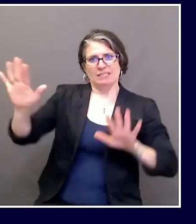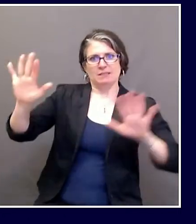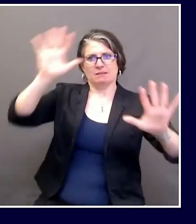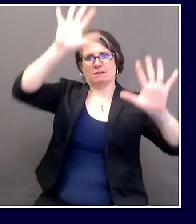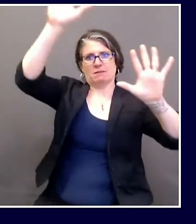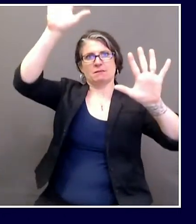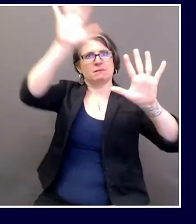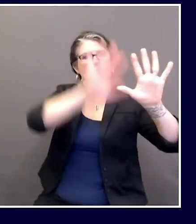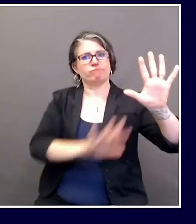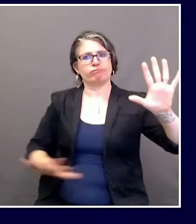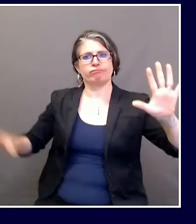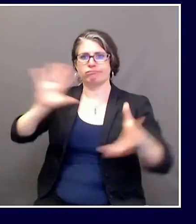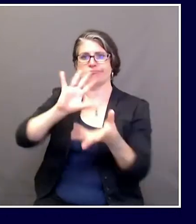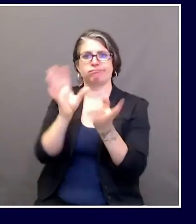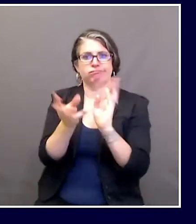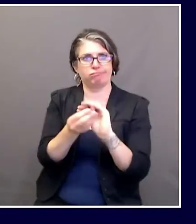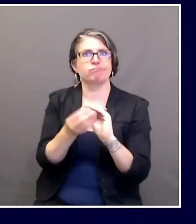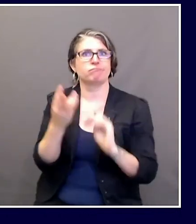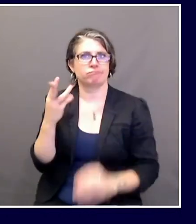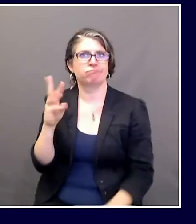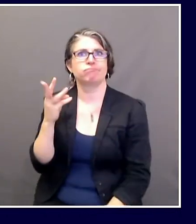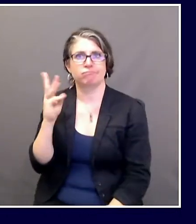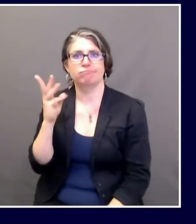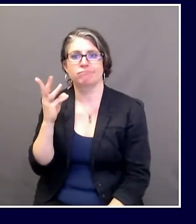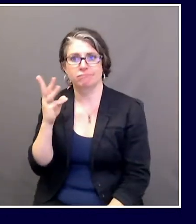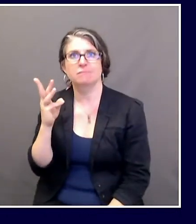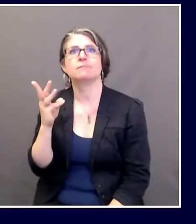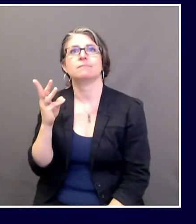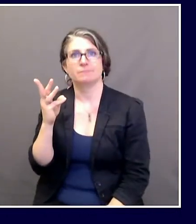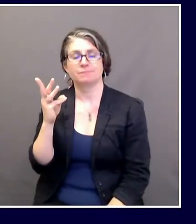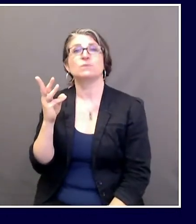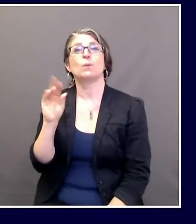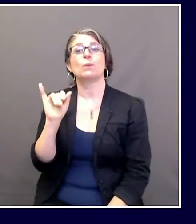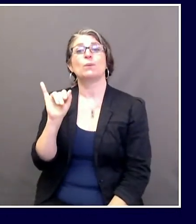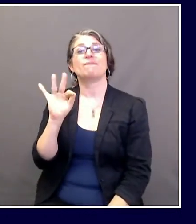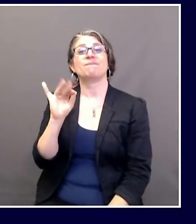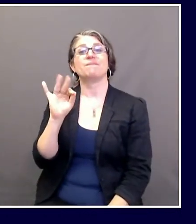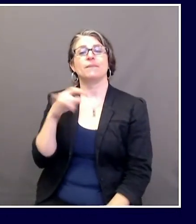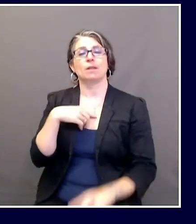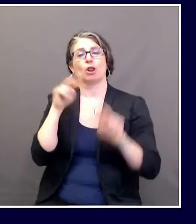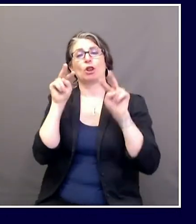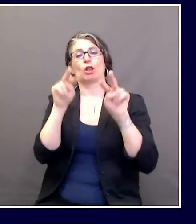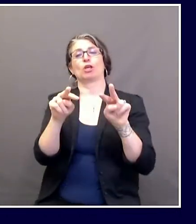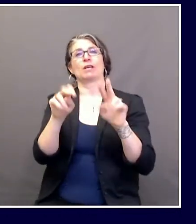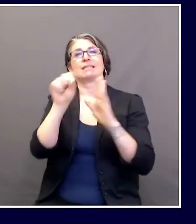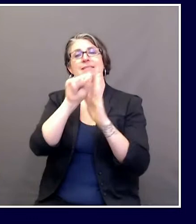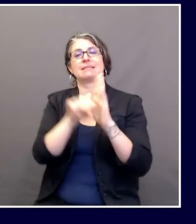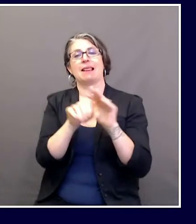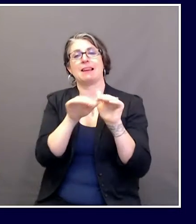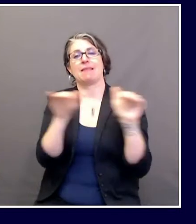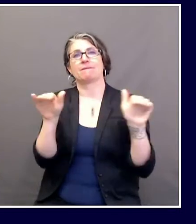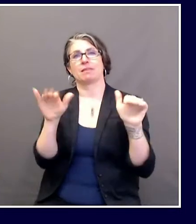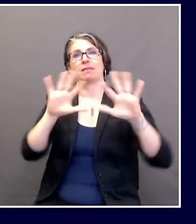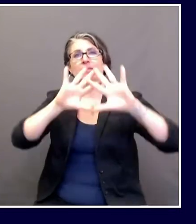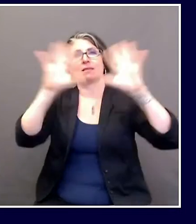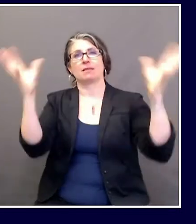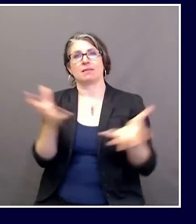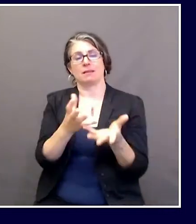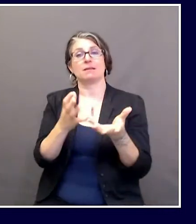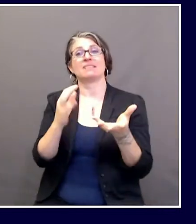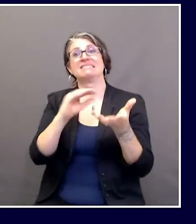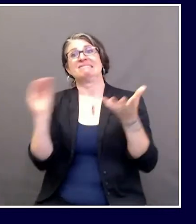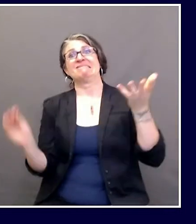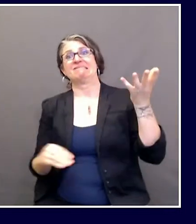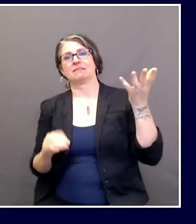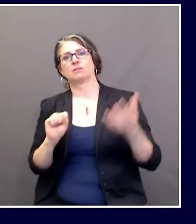in Maine that are at the bottom of the league tables, Somerset, Piscataquis, Oxford, they would be on par with California